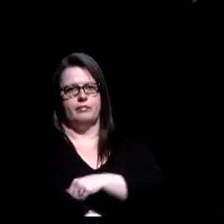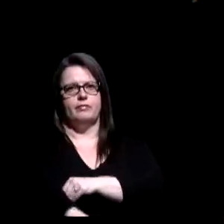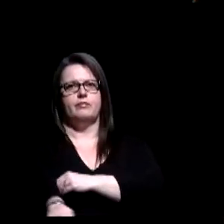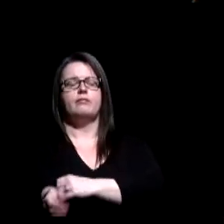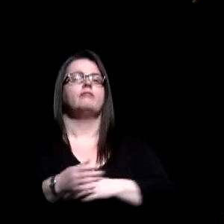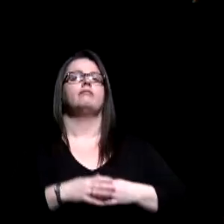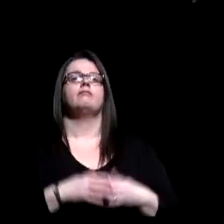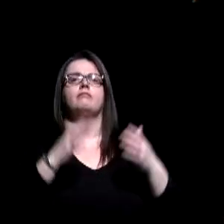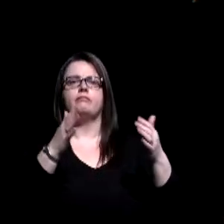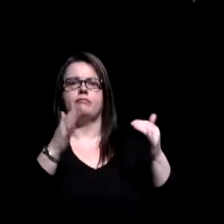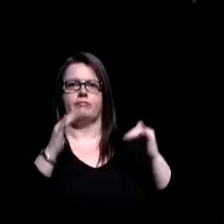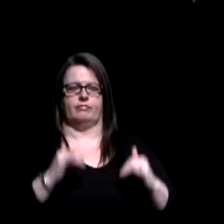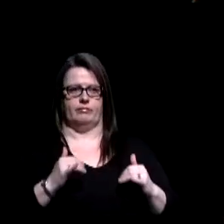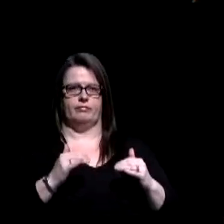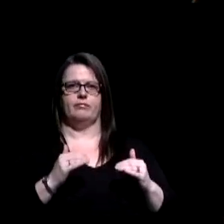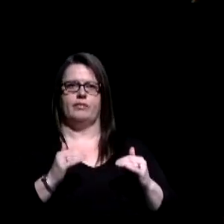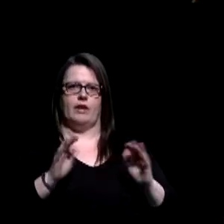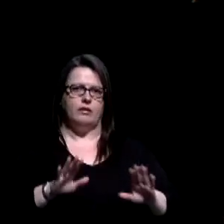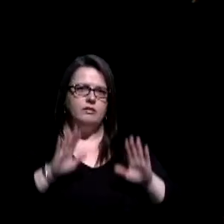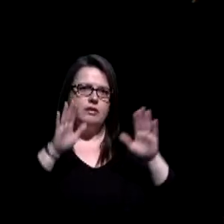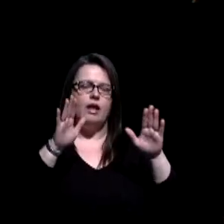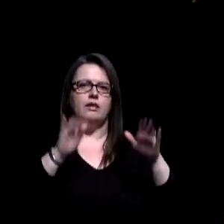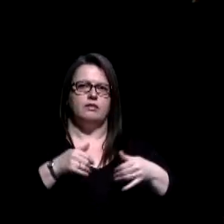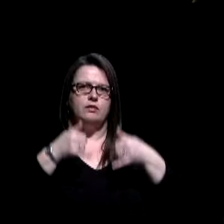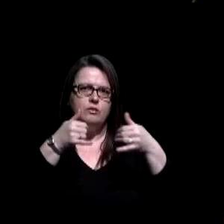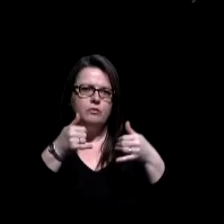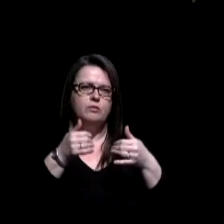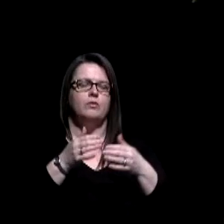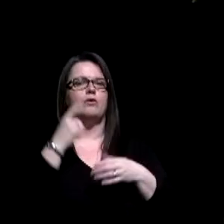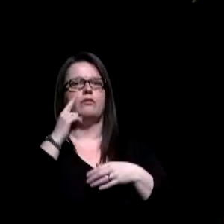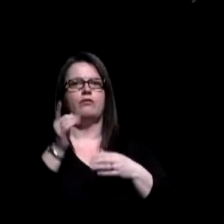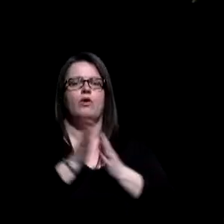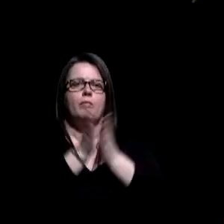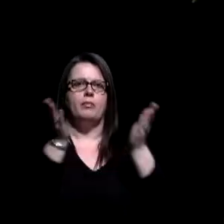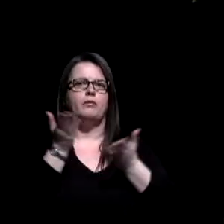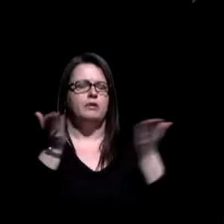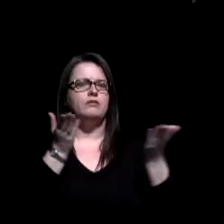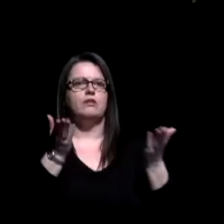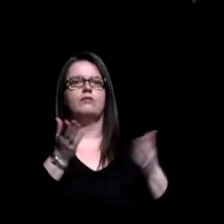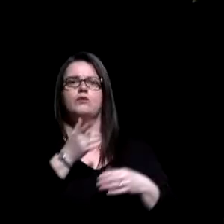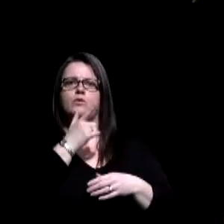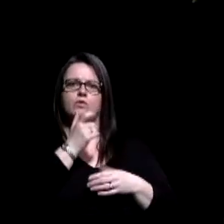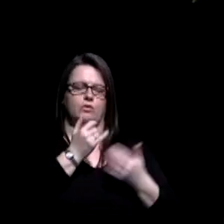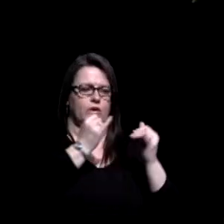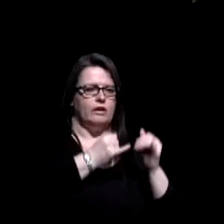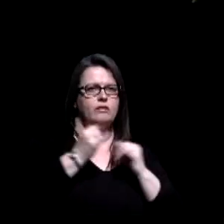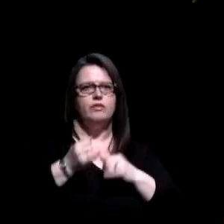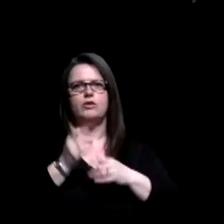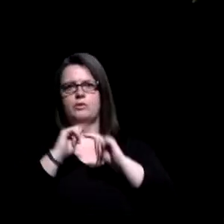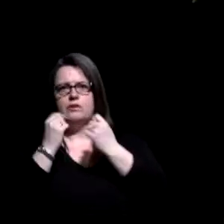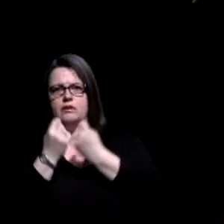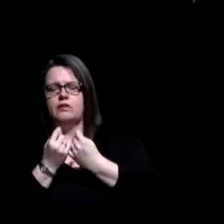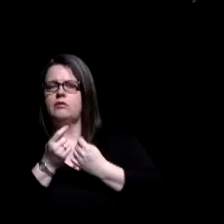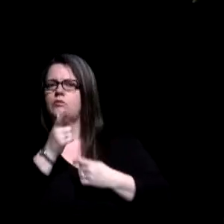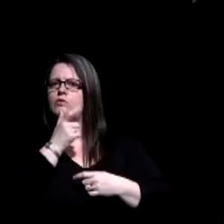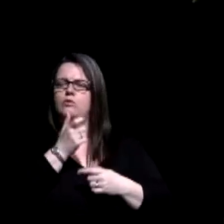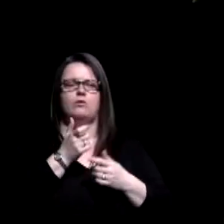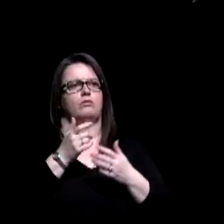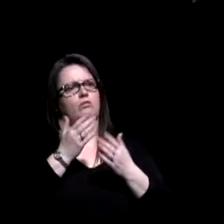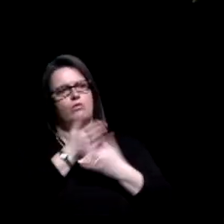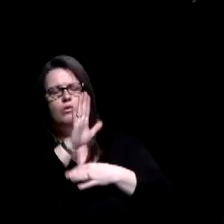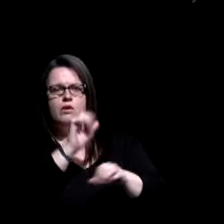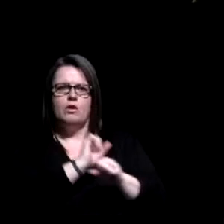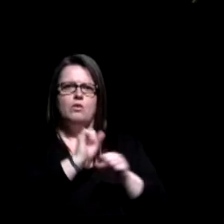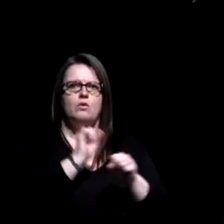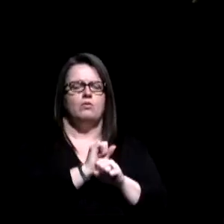To receive the Public Service Award of Excellence, presented to individuals and teams who through exceptional work performance have